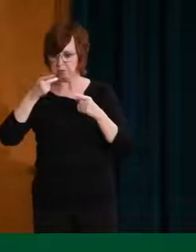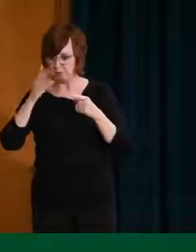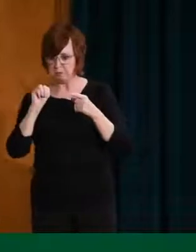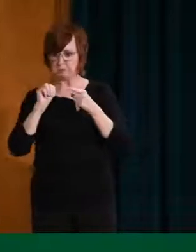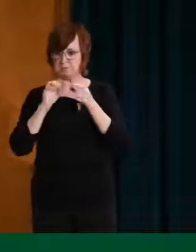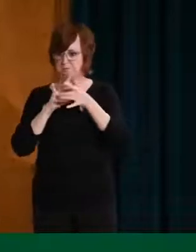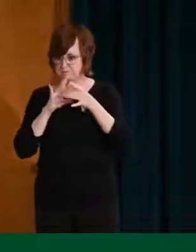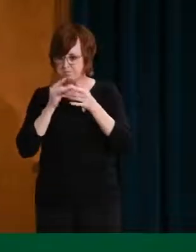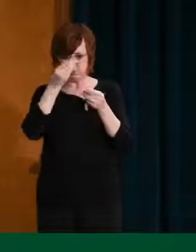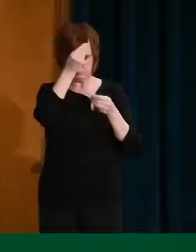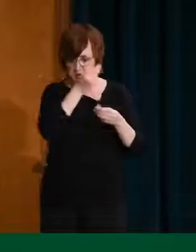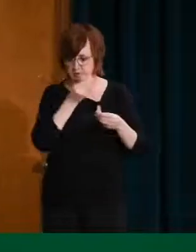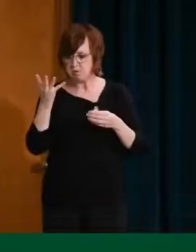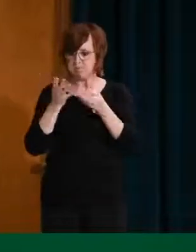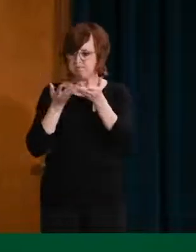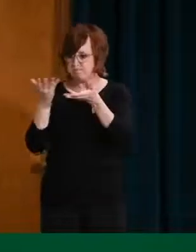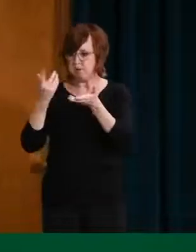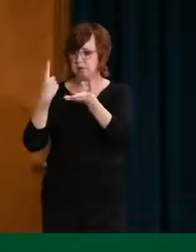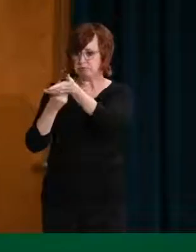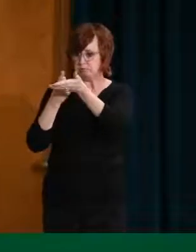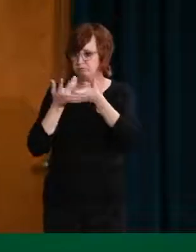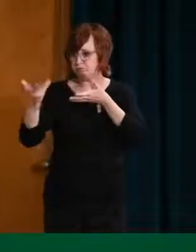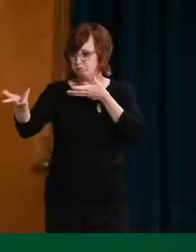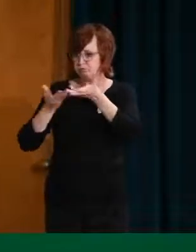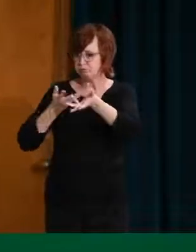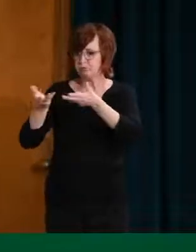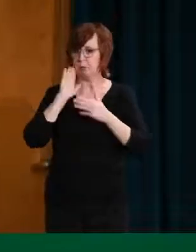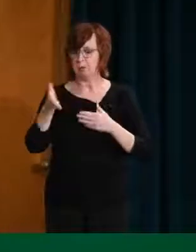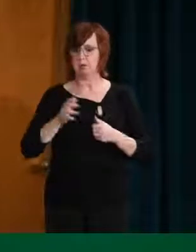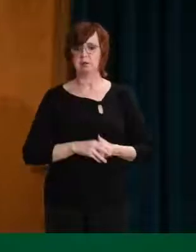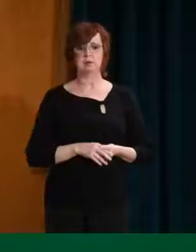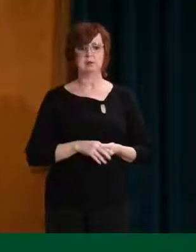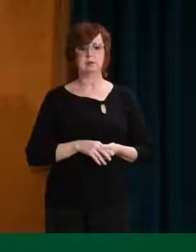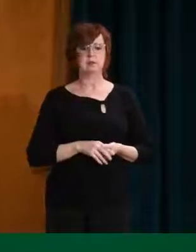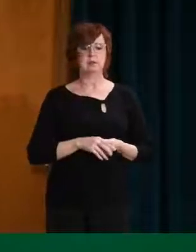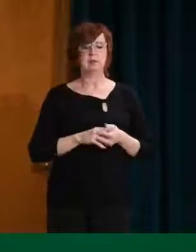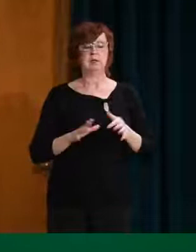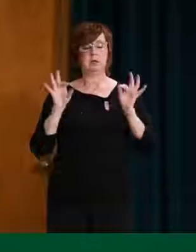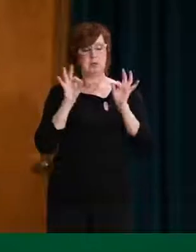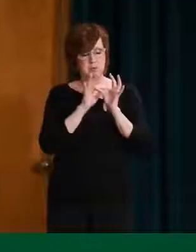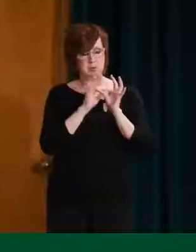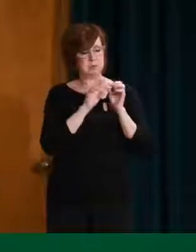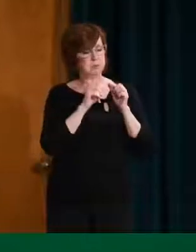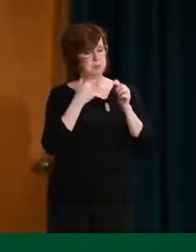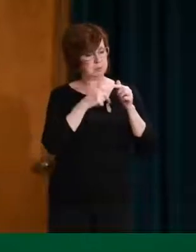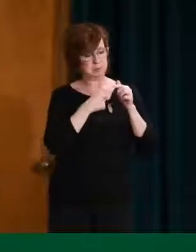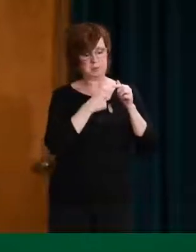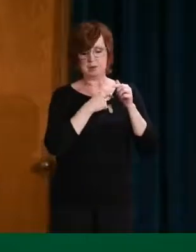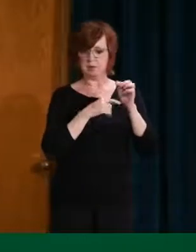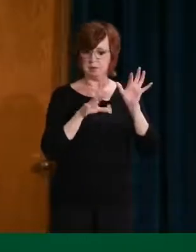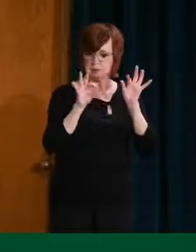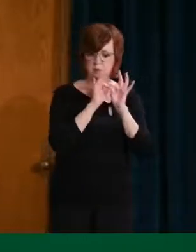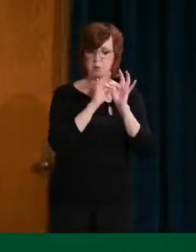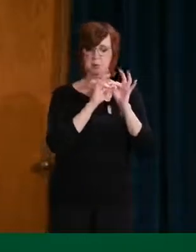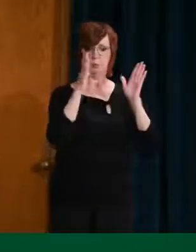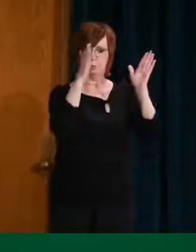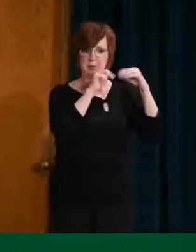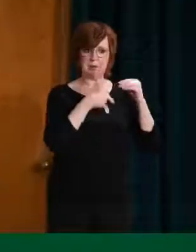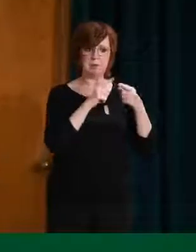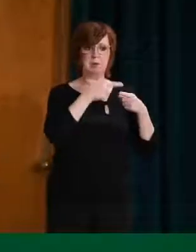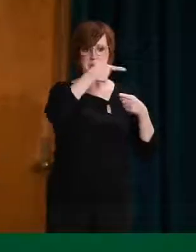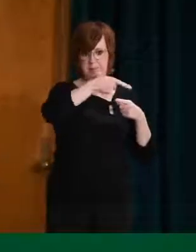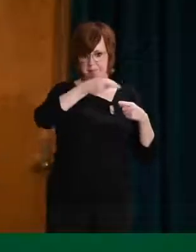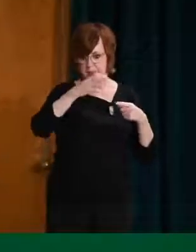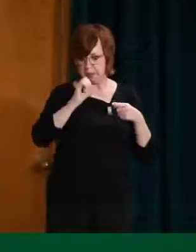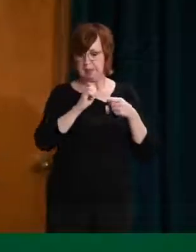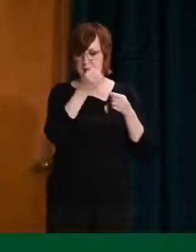surrounding the procurement of personal protection equipment. While Saskatchewan has been working